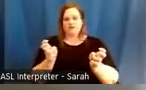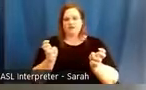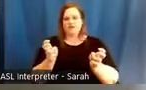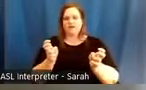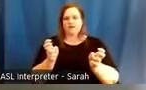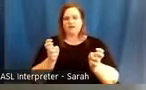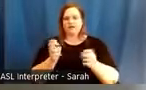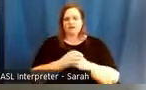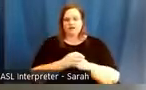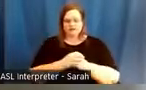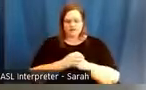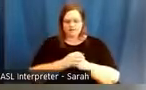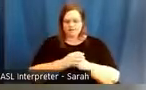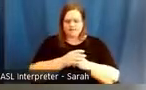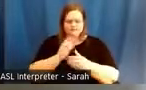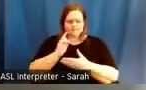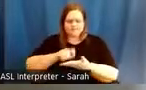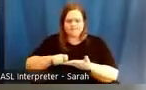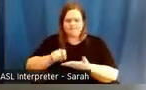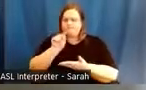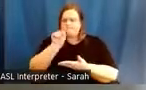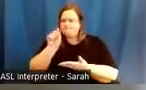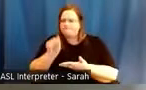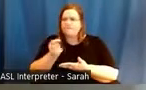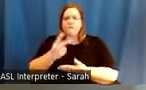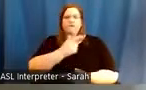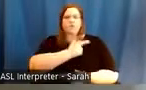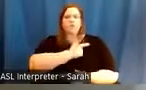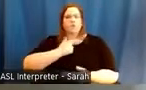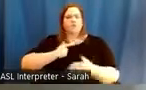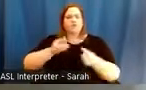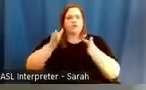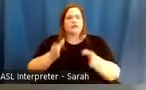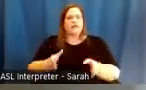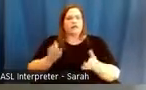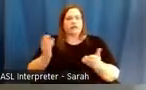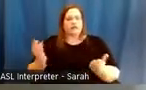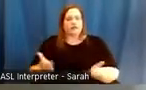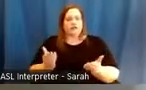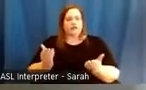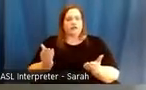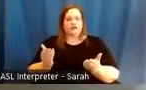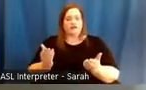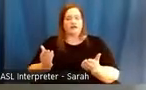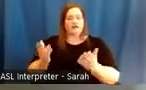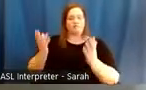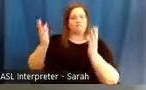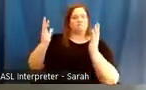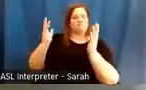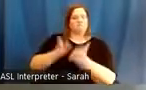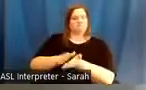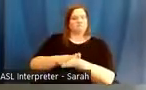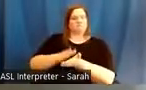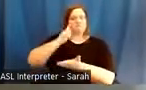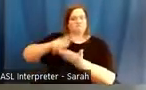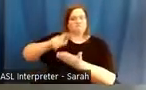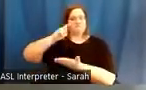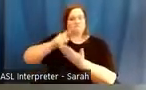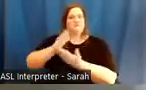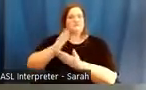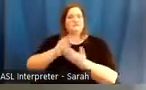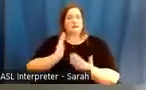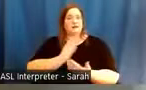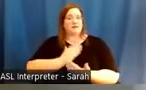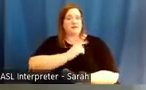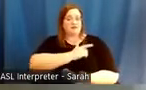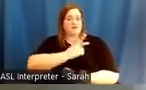I think I saw a few legislators on the call, and I will do a shout out to some of our legislators who have